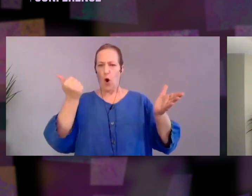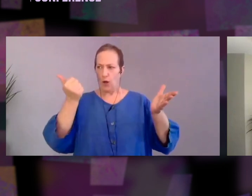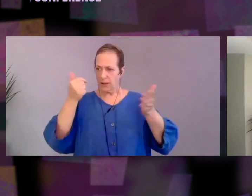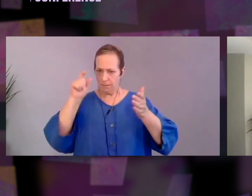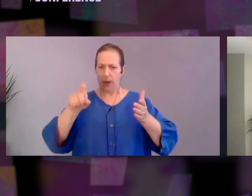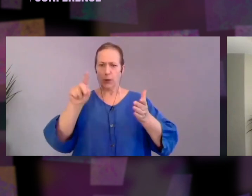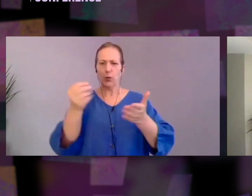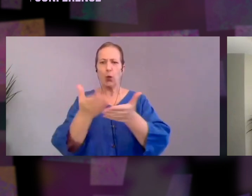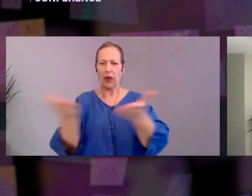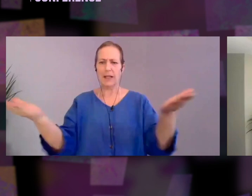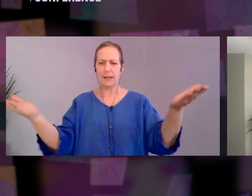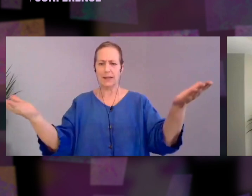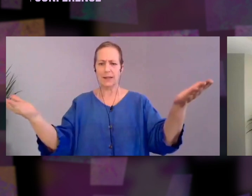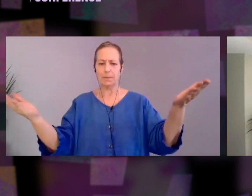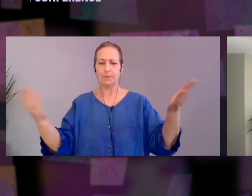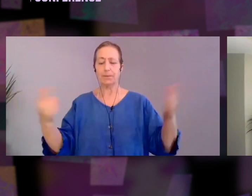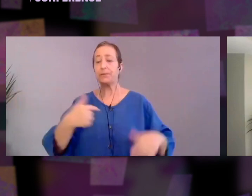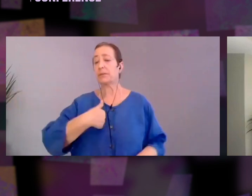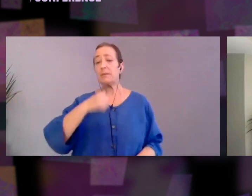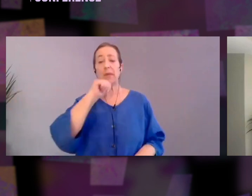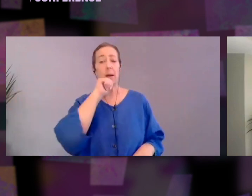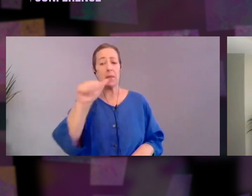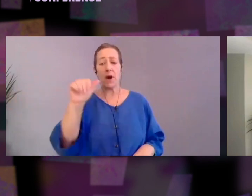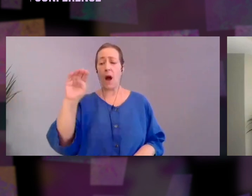the Hawaiian title for master teacher.